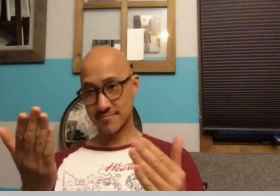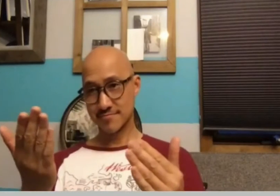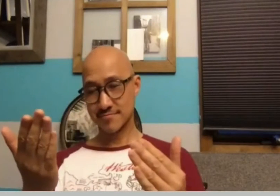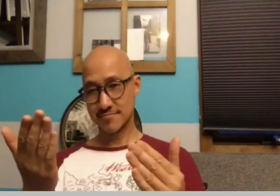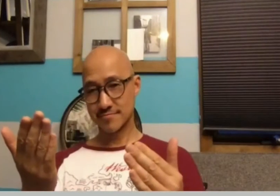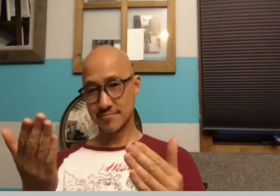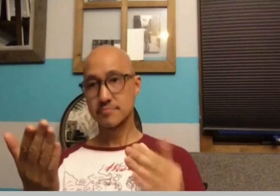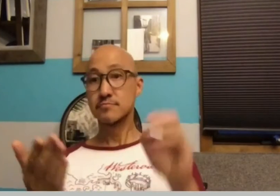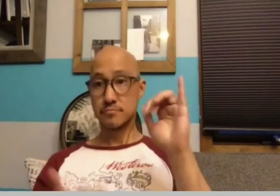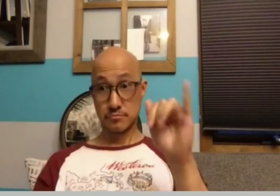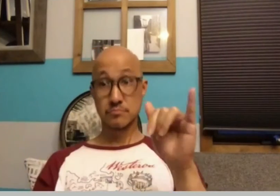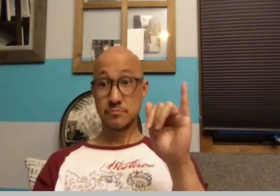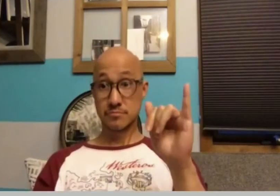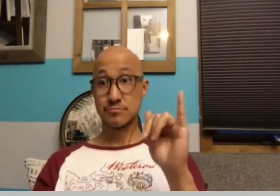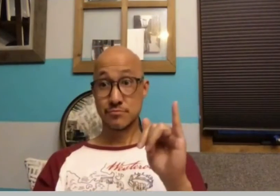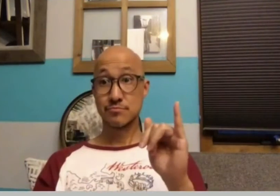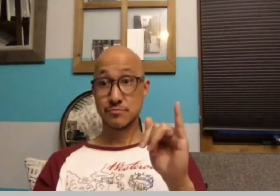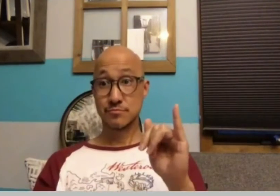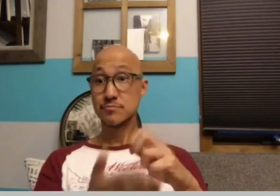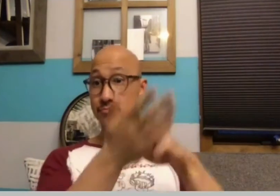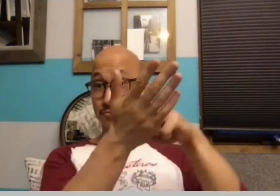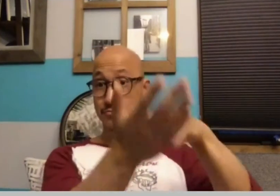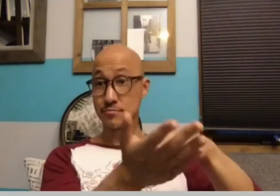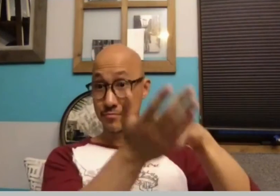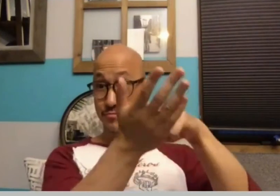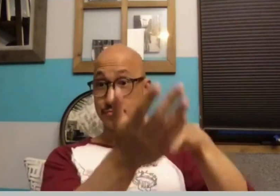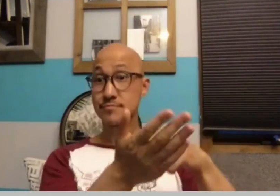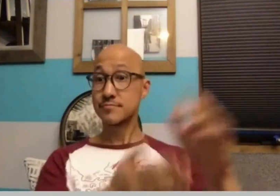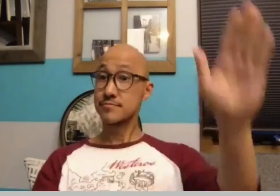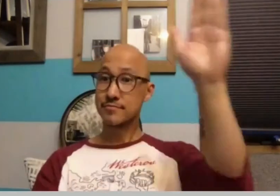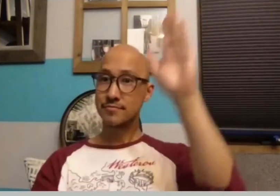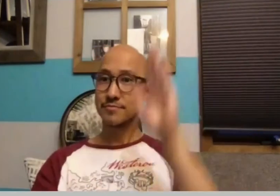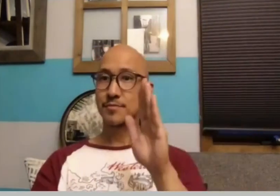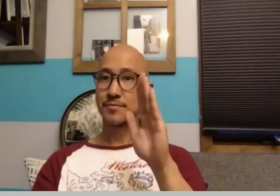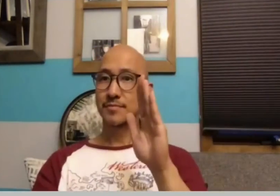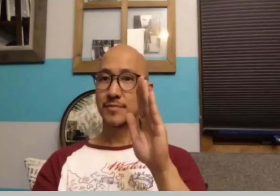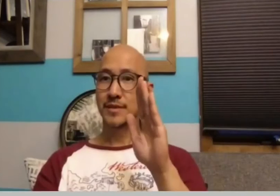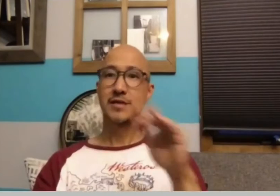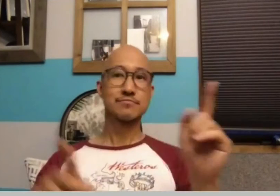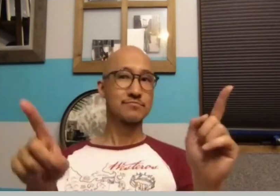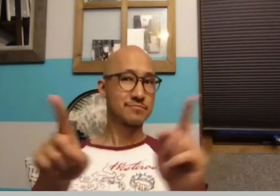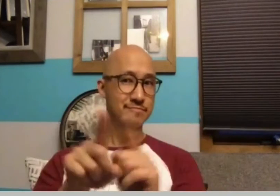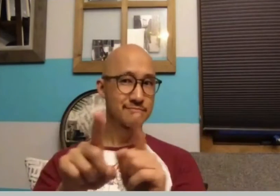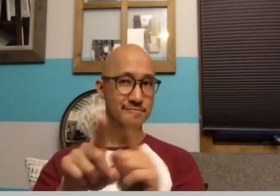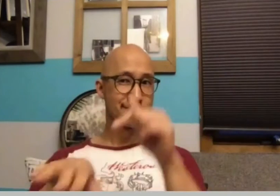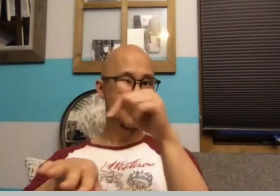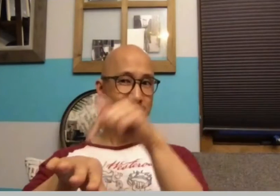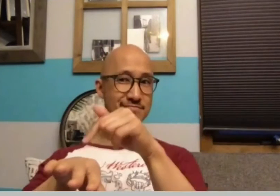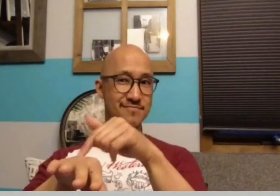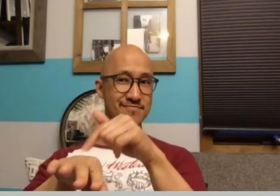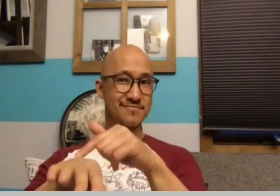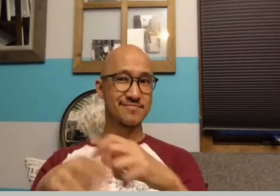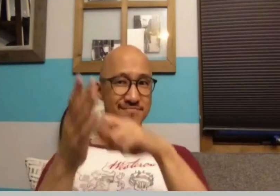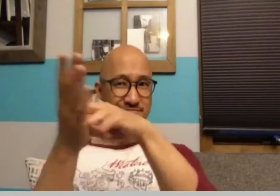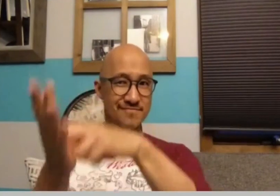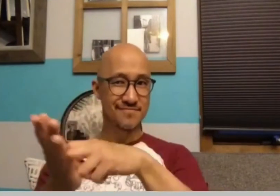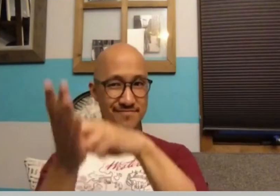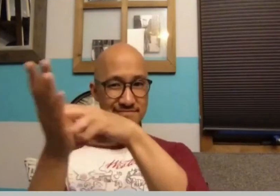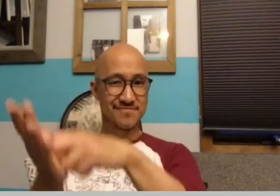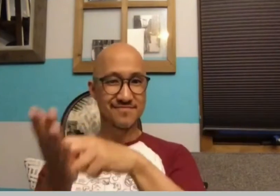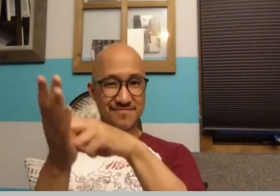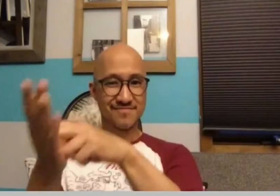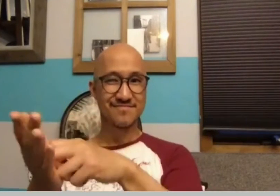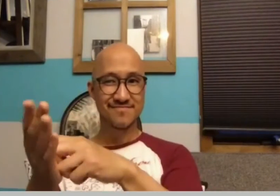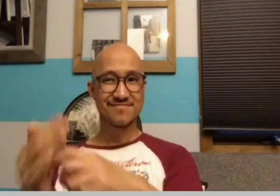bring their offerings to the Lord, and they would also bring their offerings to Baal, to Asherah, to all the others in the high places. At one point, they're